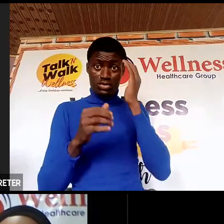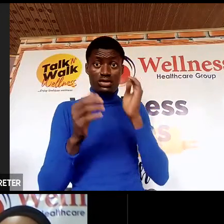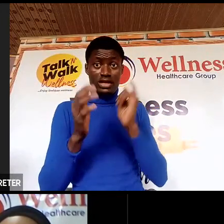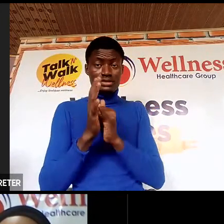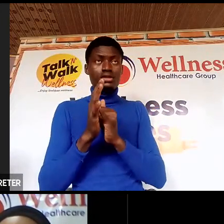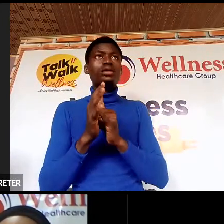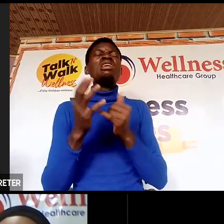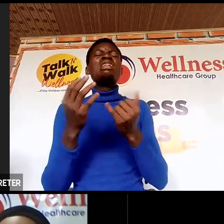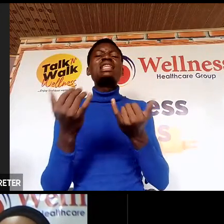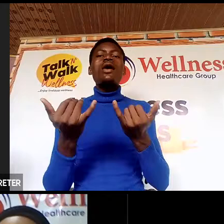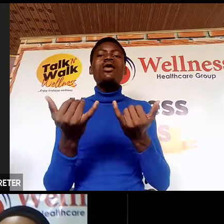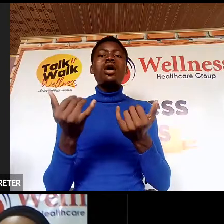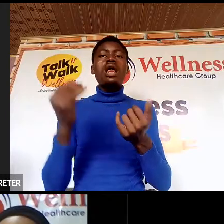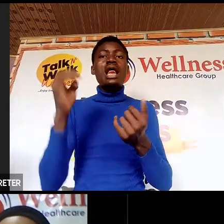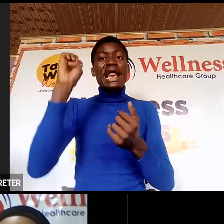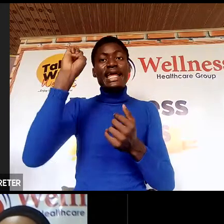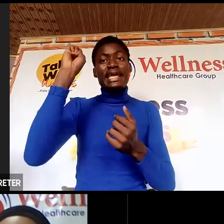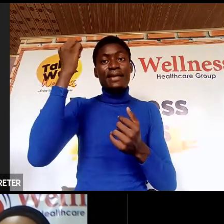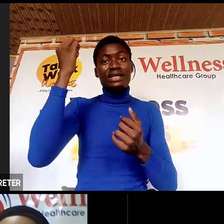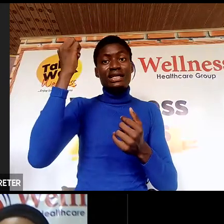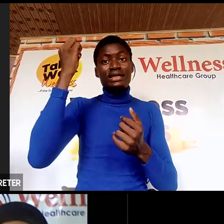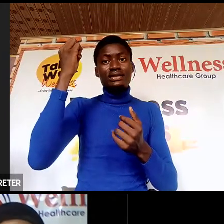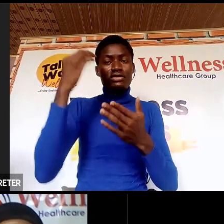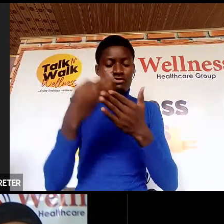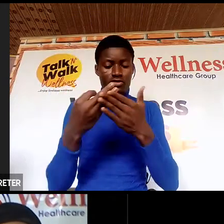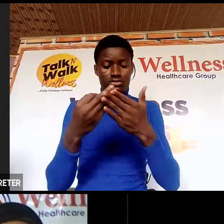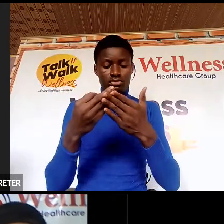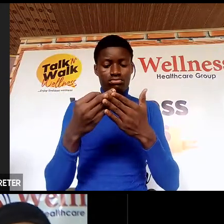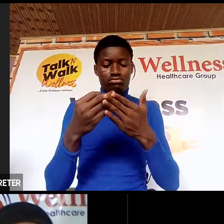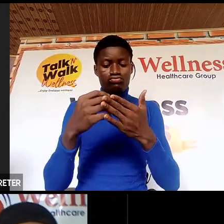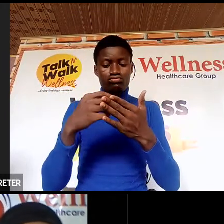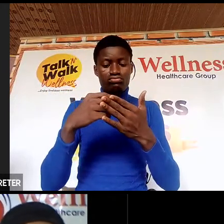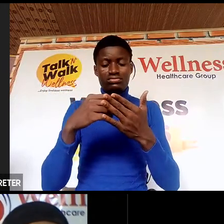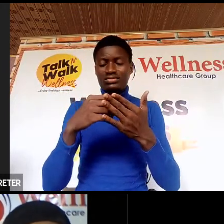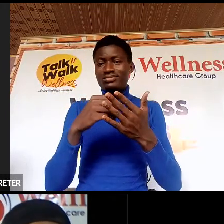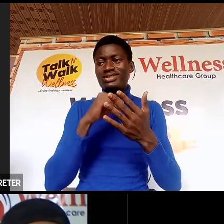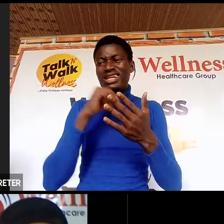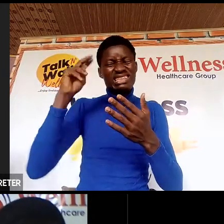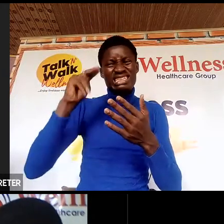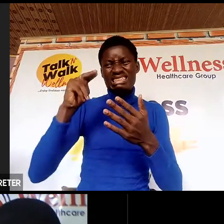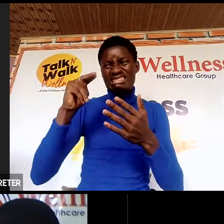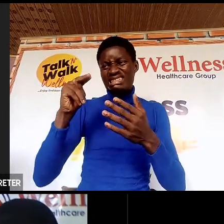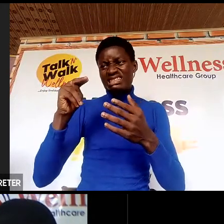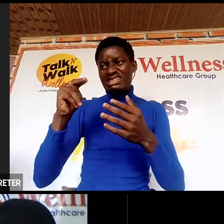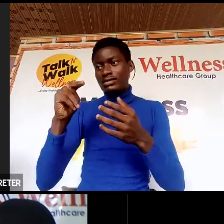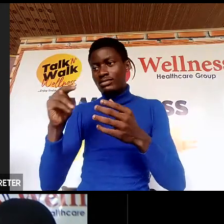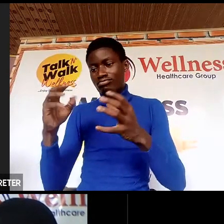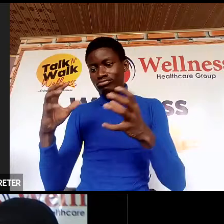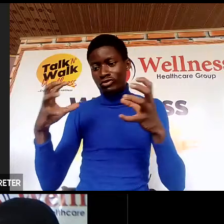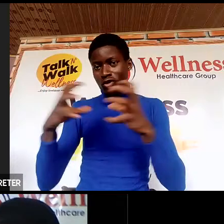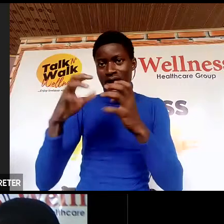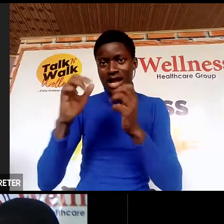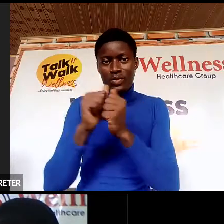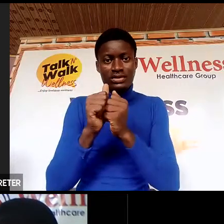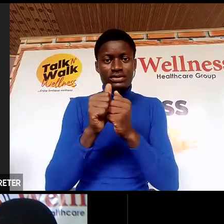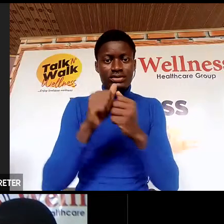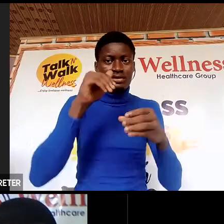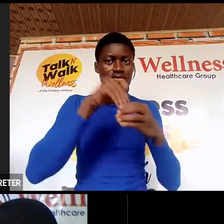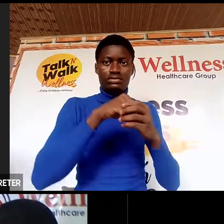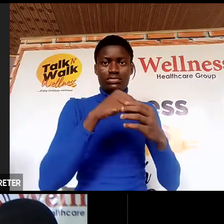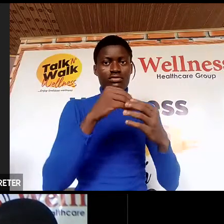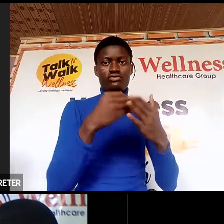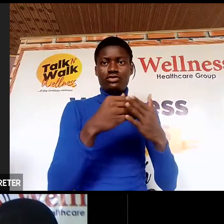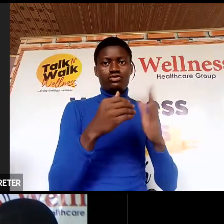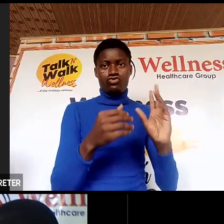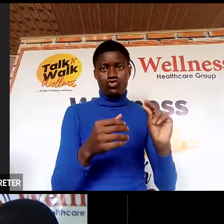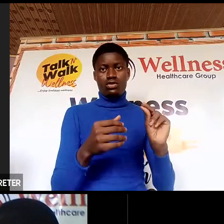because at the end of the day, this is your emergency fund. You don't want to take the money and go and put it under your pillow. You want to put it somewhere where it will yield